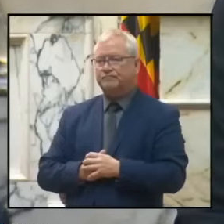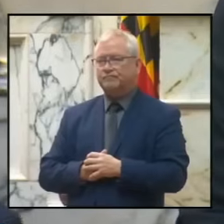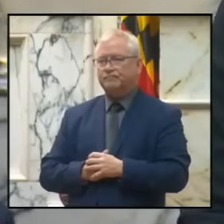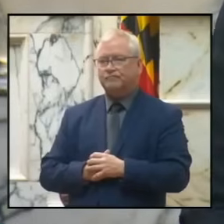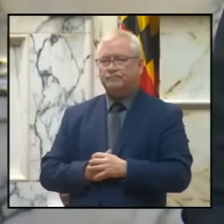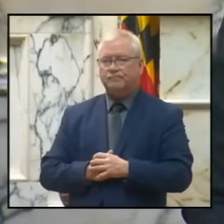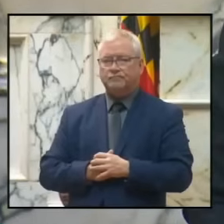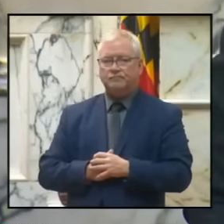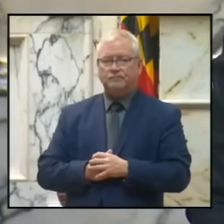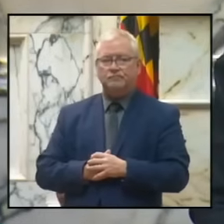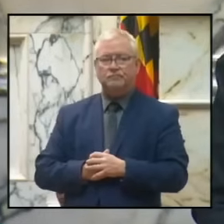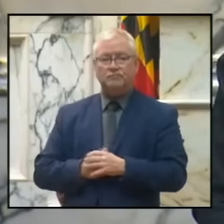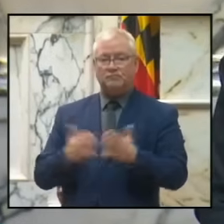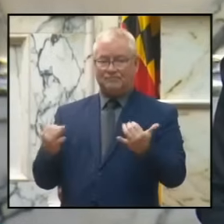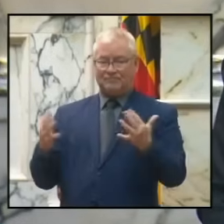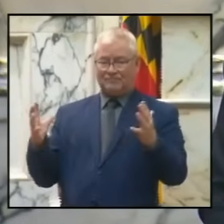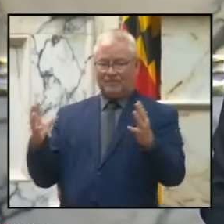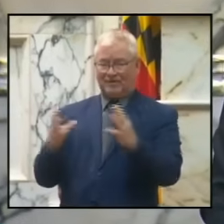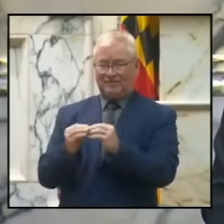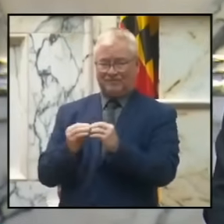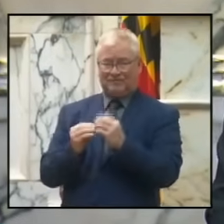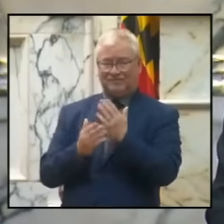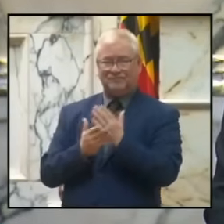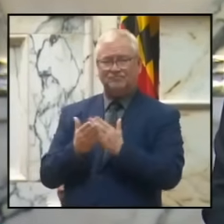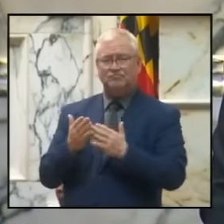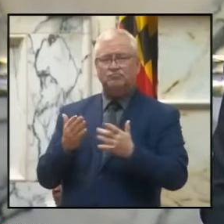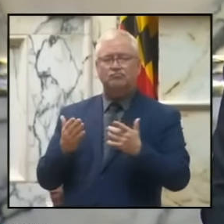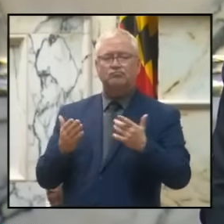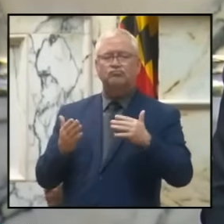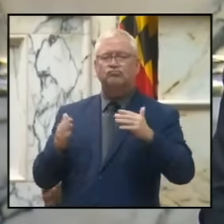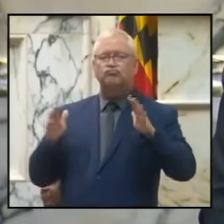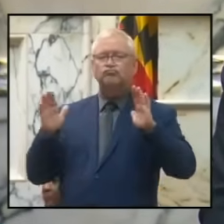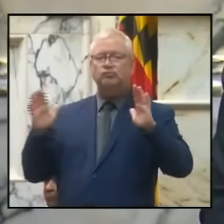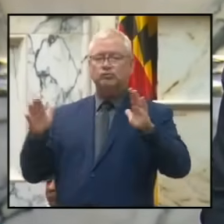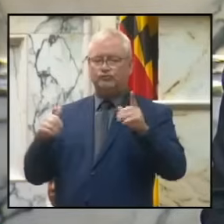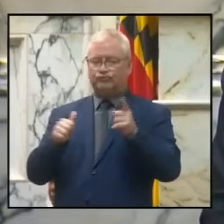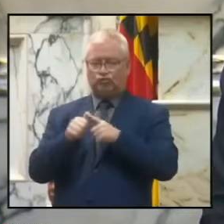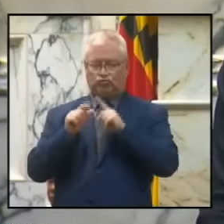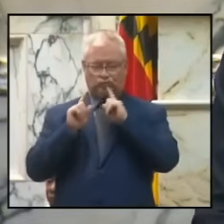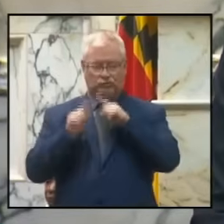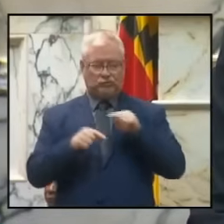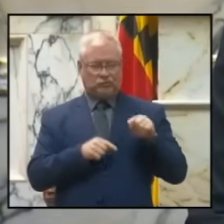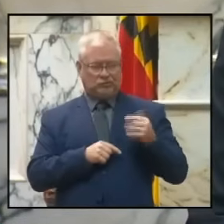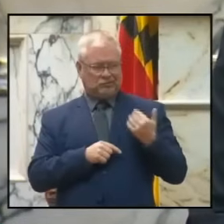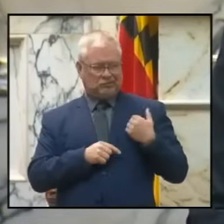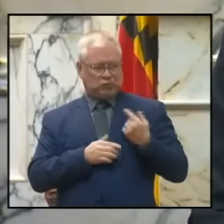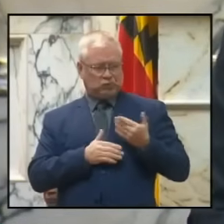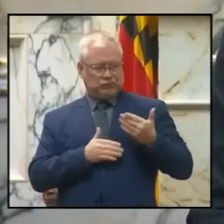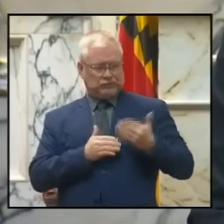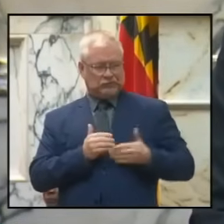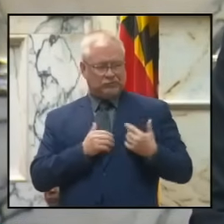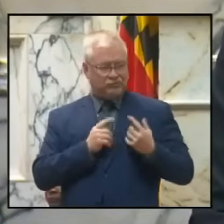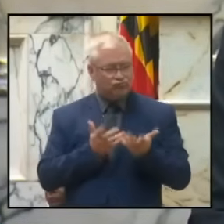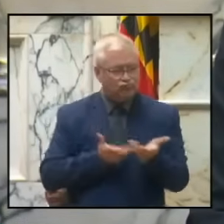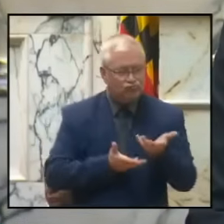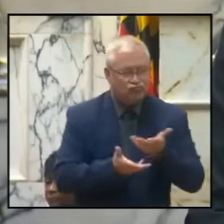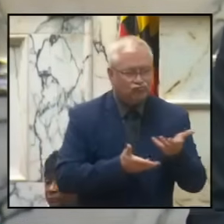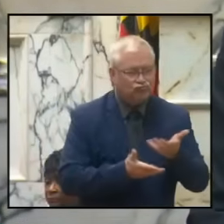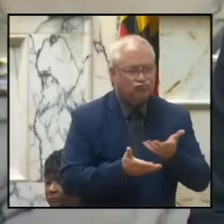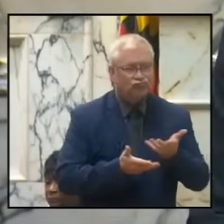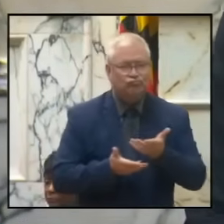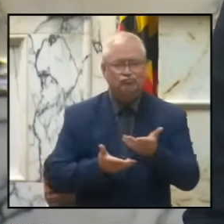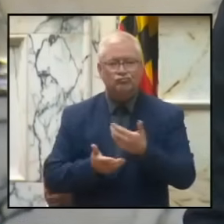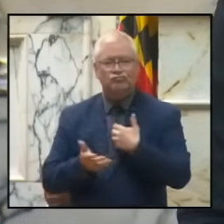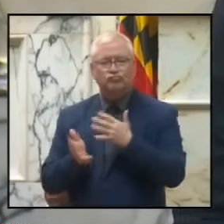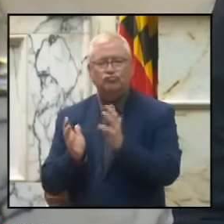I met with some of those remarkable first responders this past weekend. We spoke with members of the Maryland State